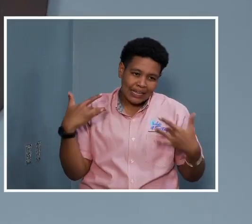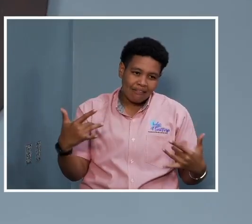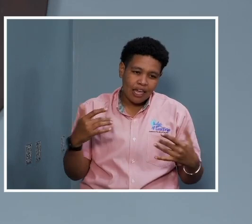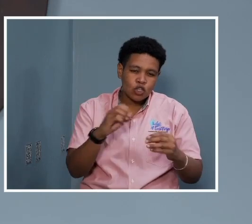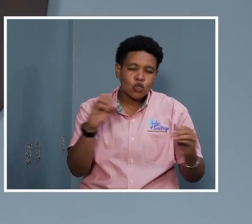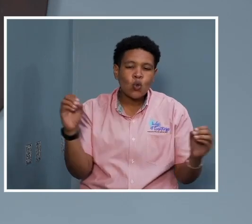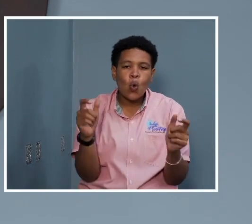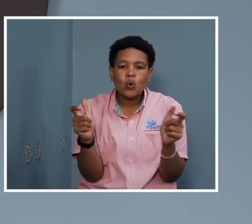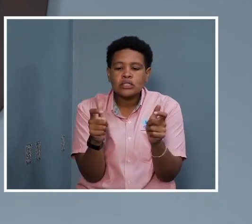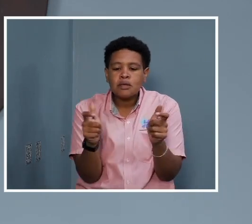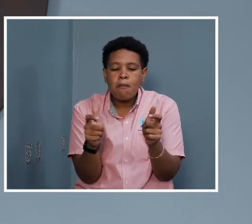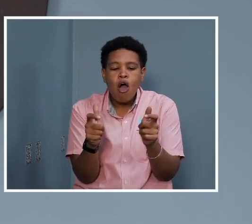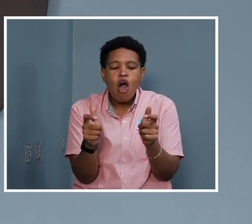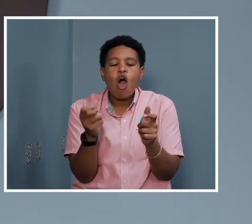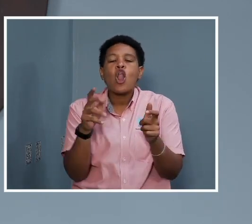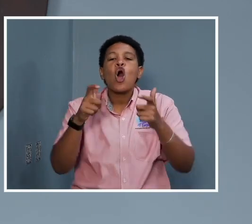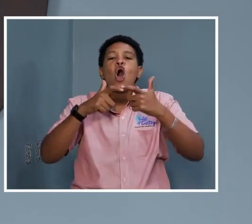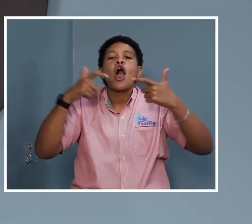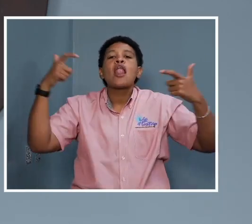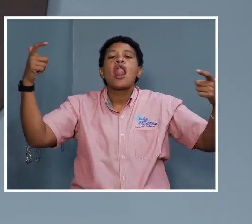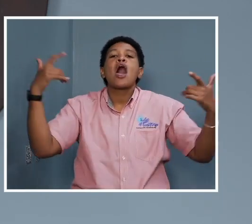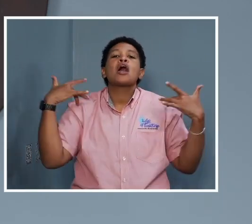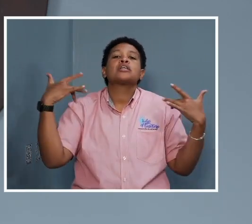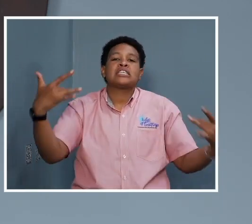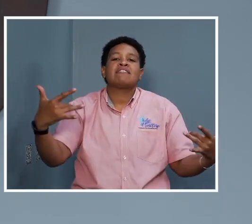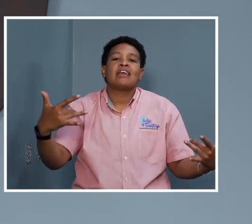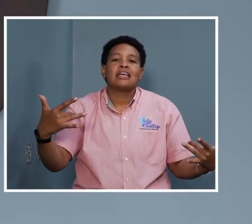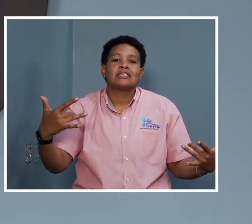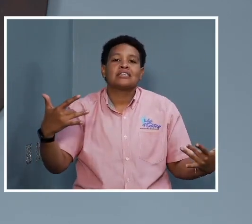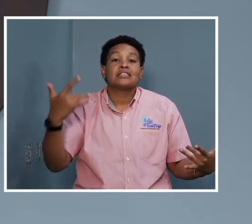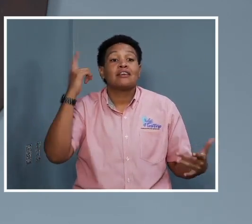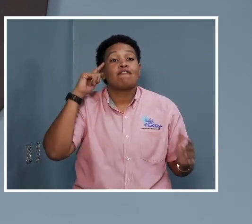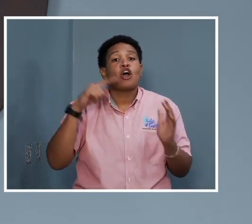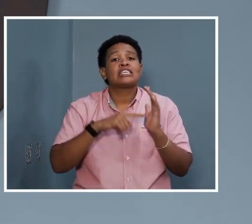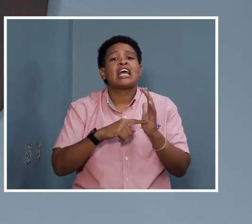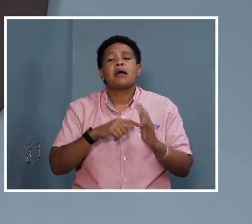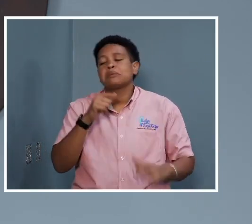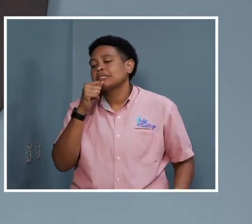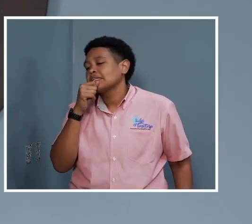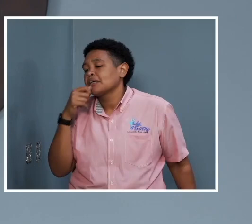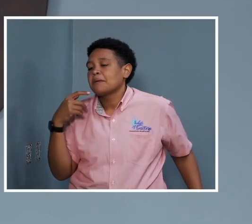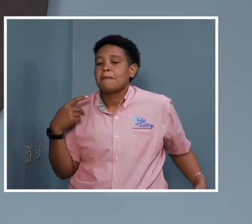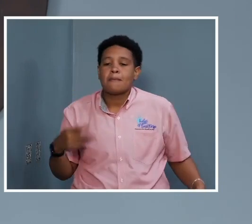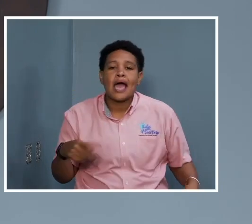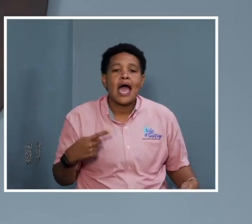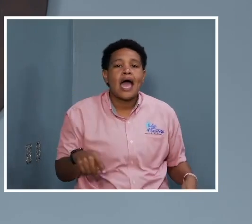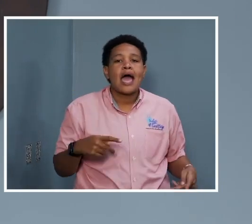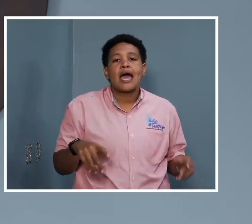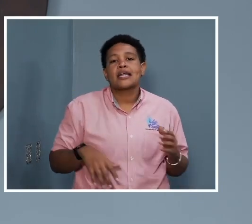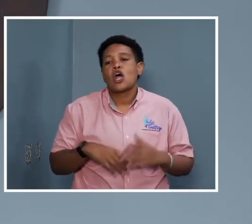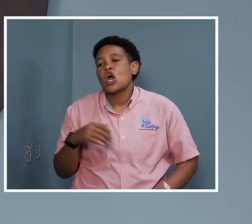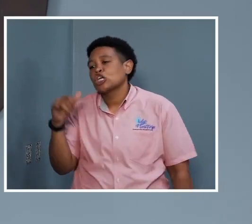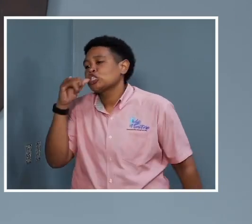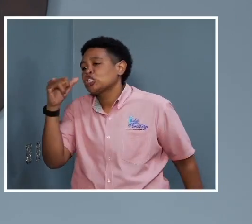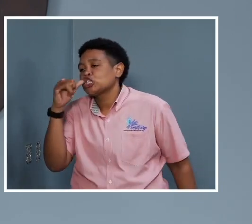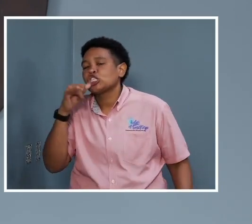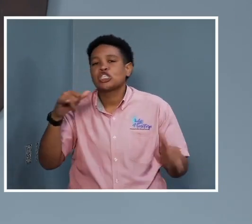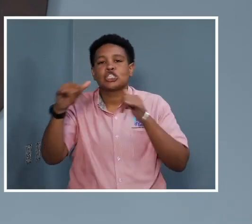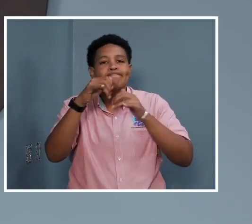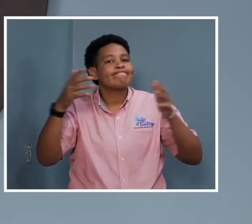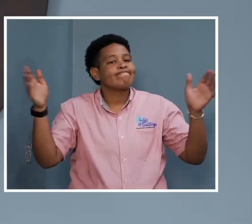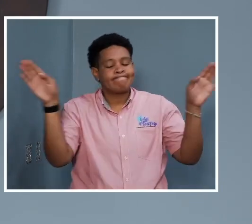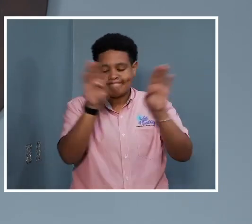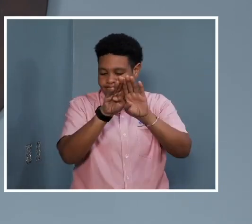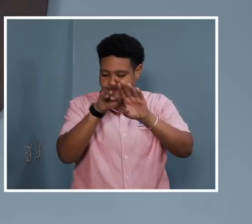No small or large events, for example, concerts, parties, tailgate parties, round robins, will be